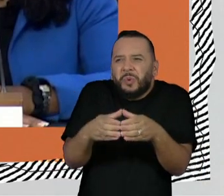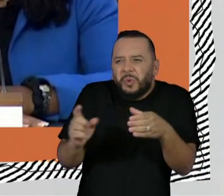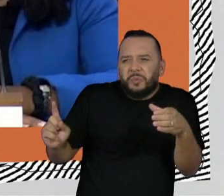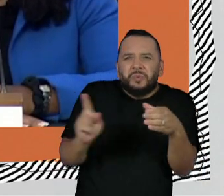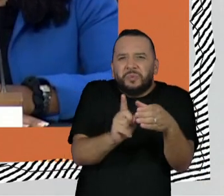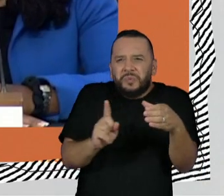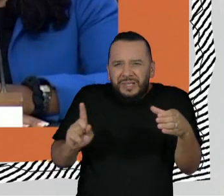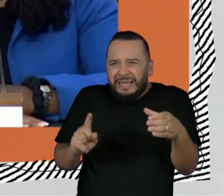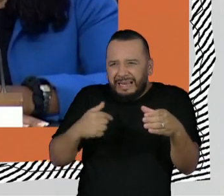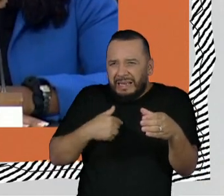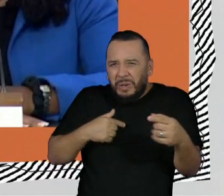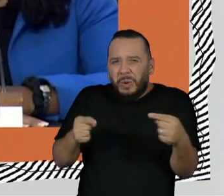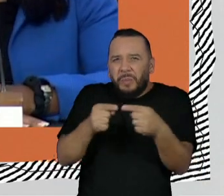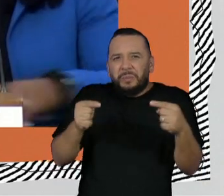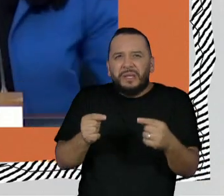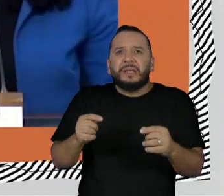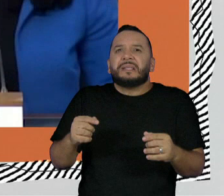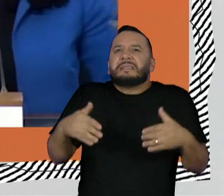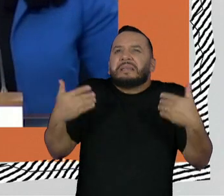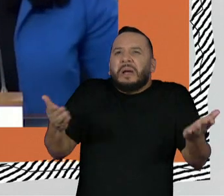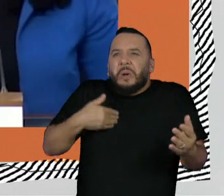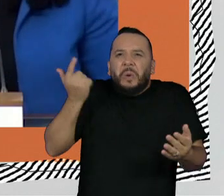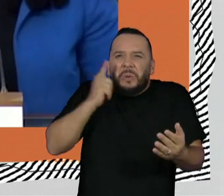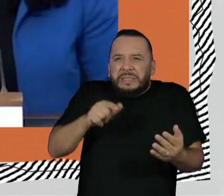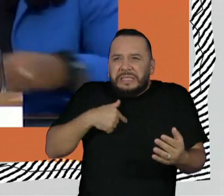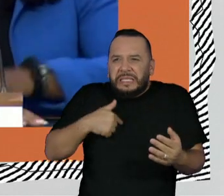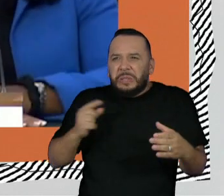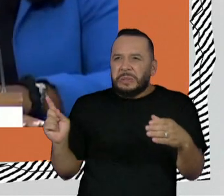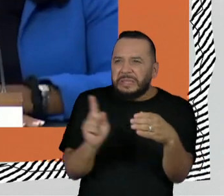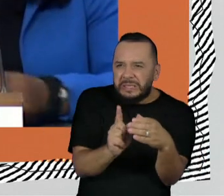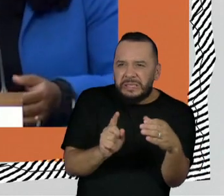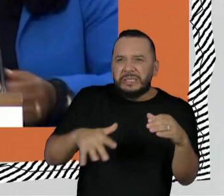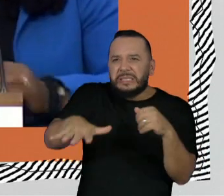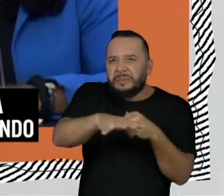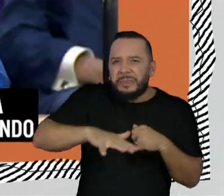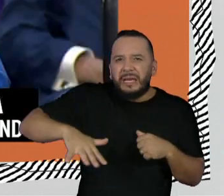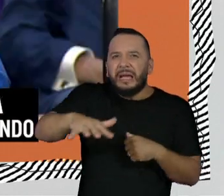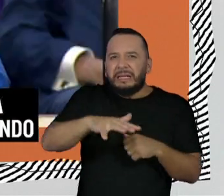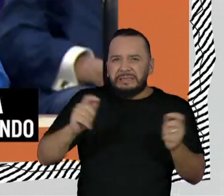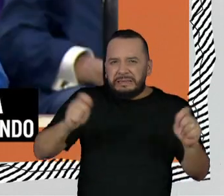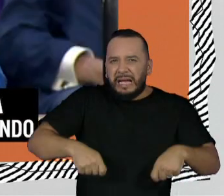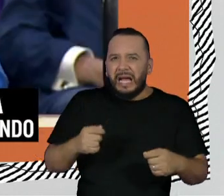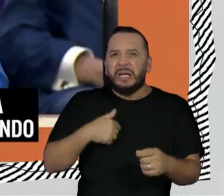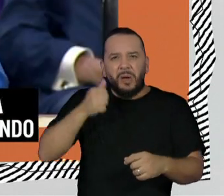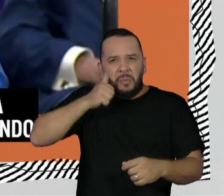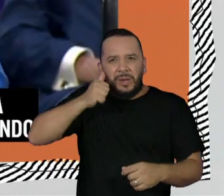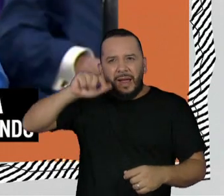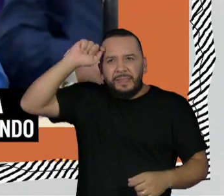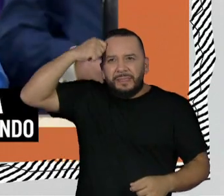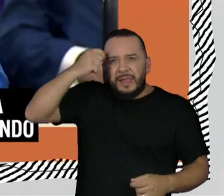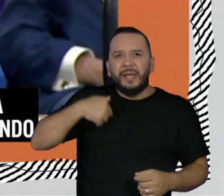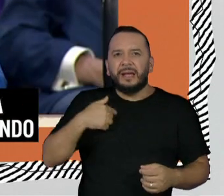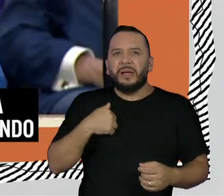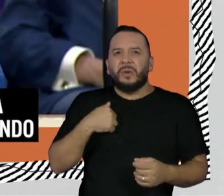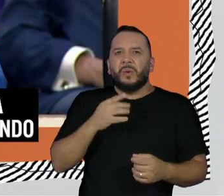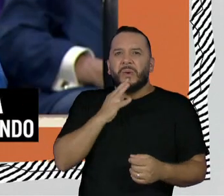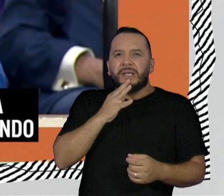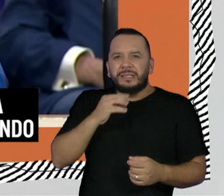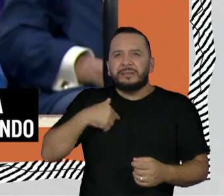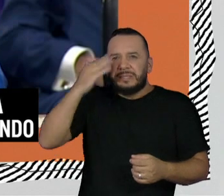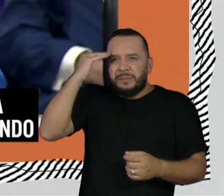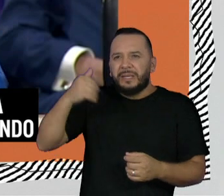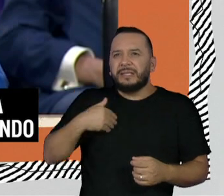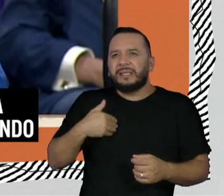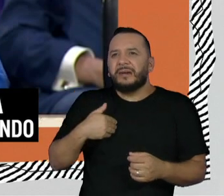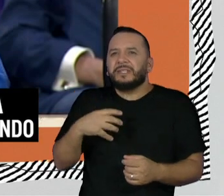do I belong here? Can I make it in this environment? And a Black woman I did not know, and I guess she